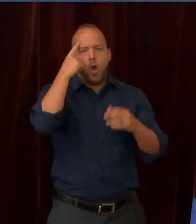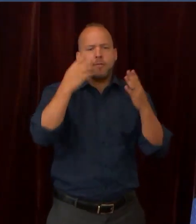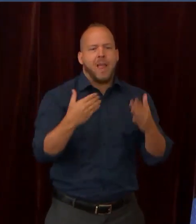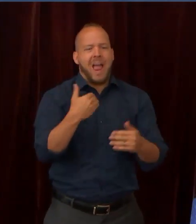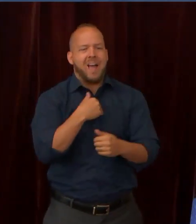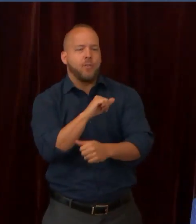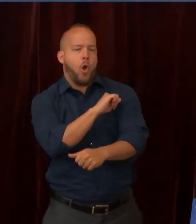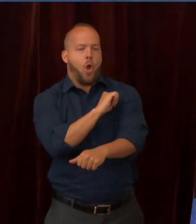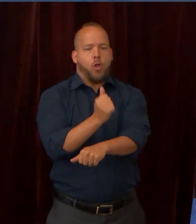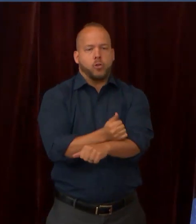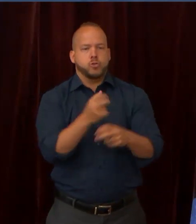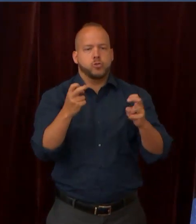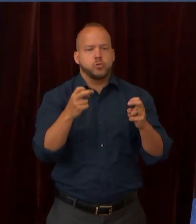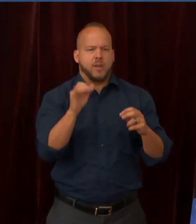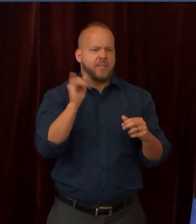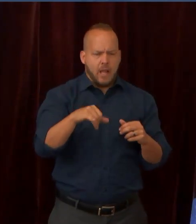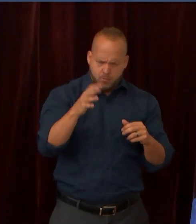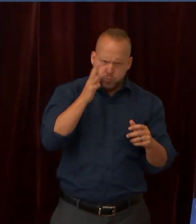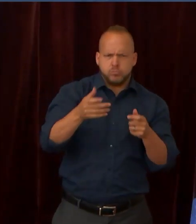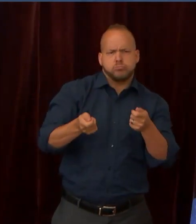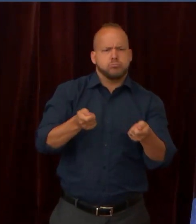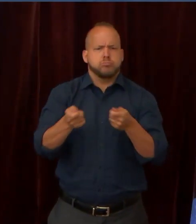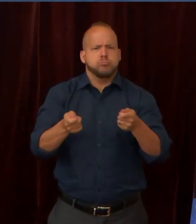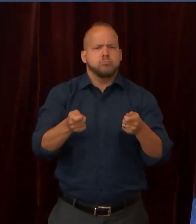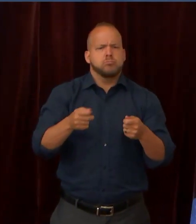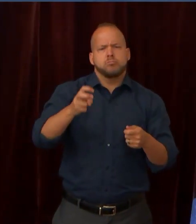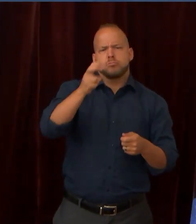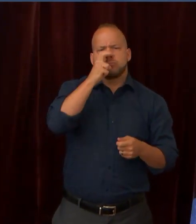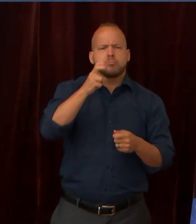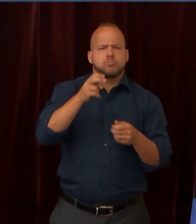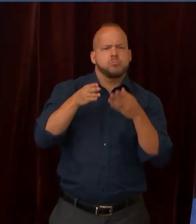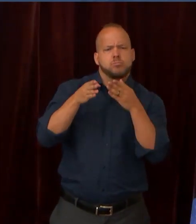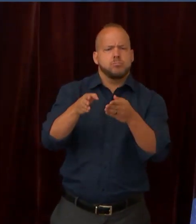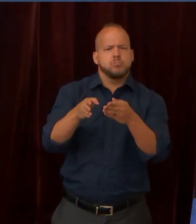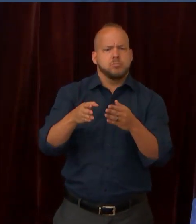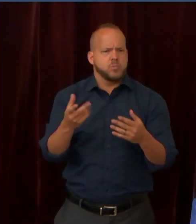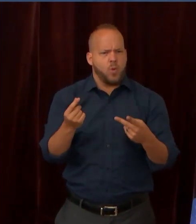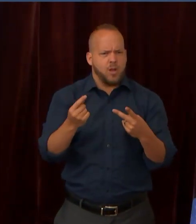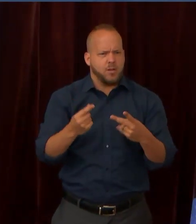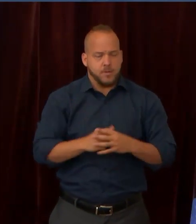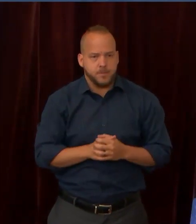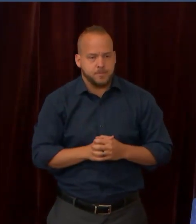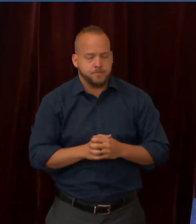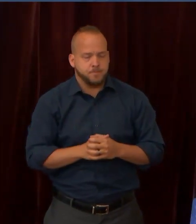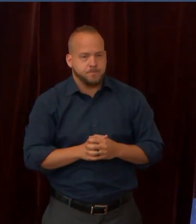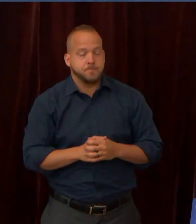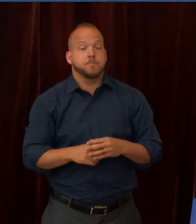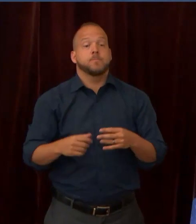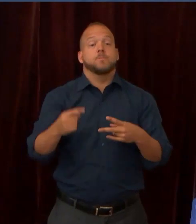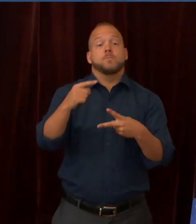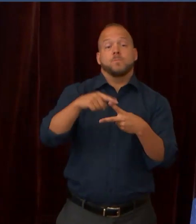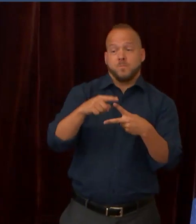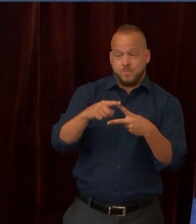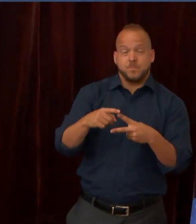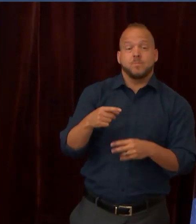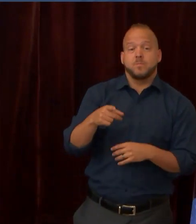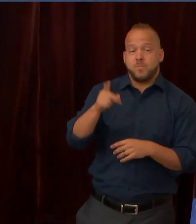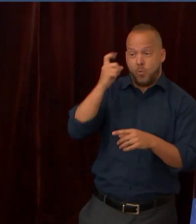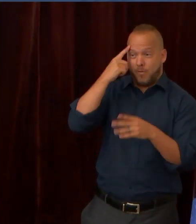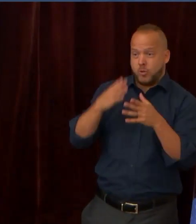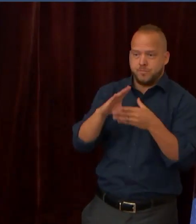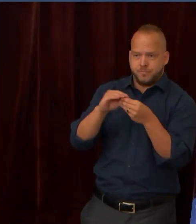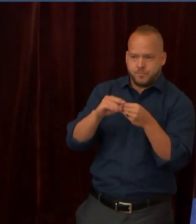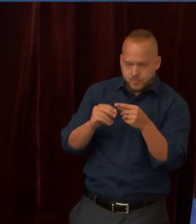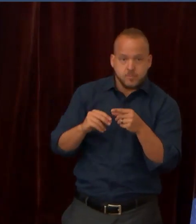Well, what we're doing is everything humanly possible for folks who need this money. Look, the frustration that people have is real, it is